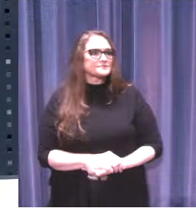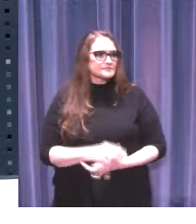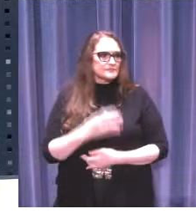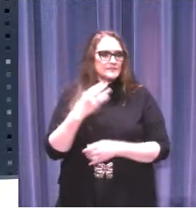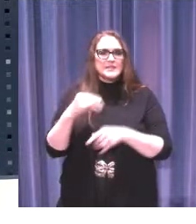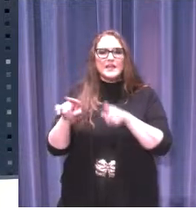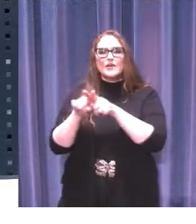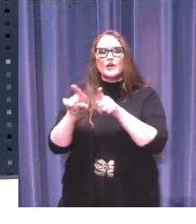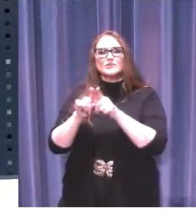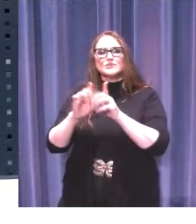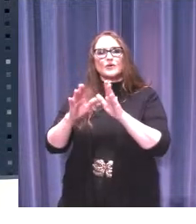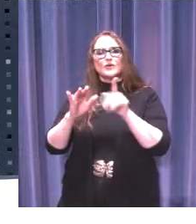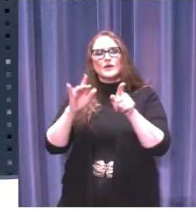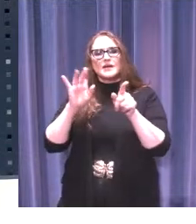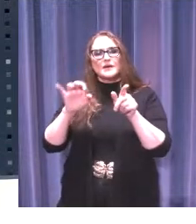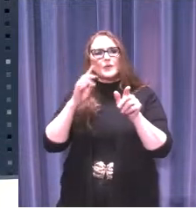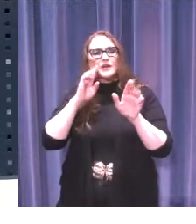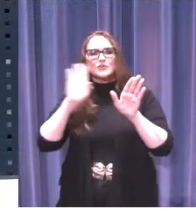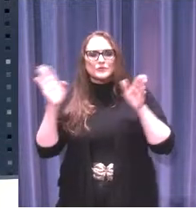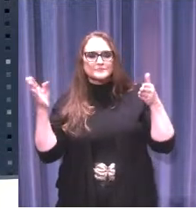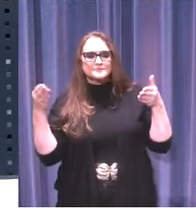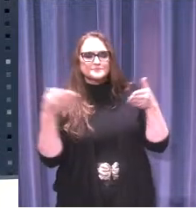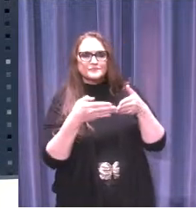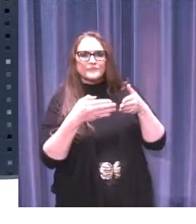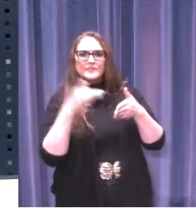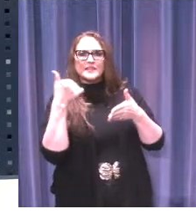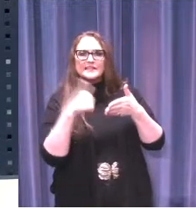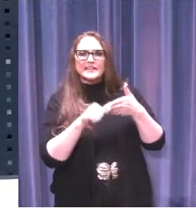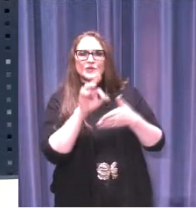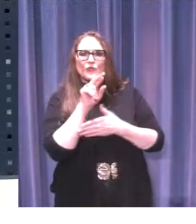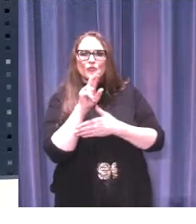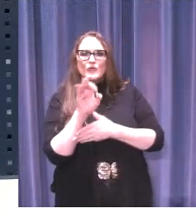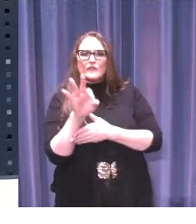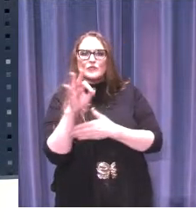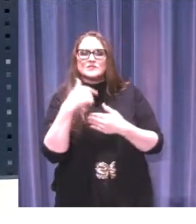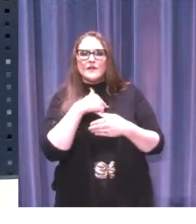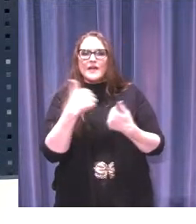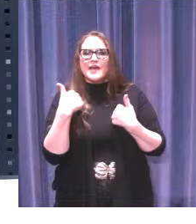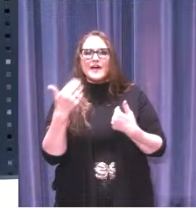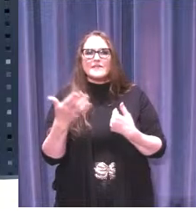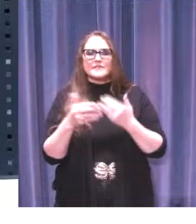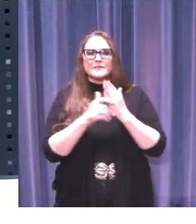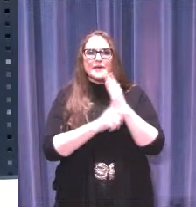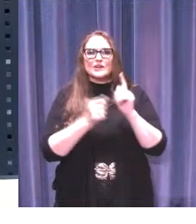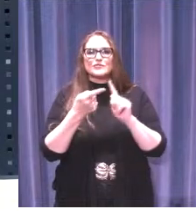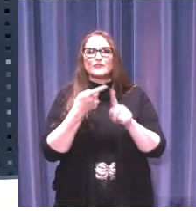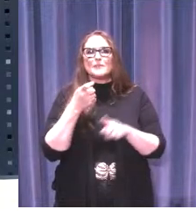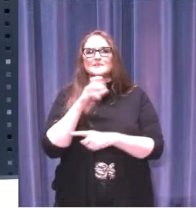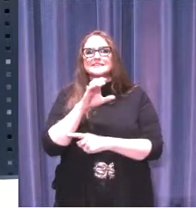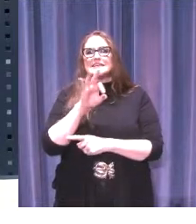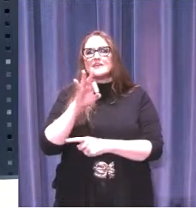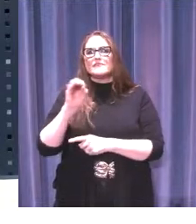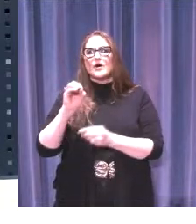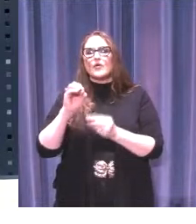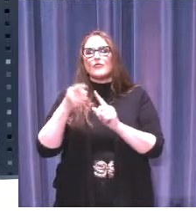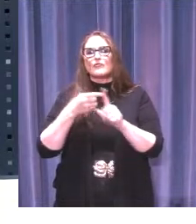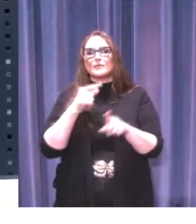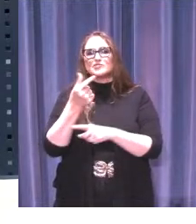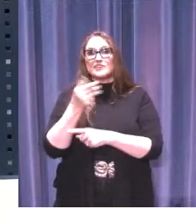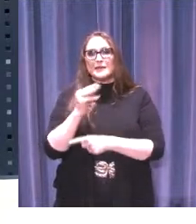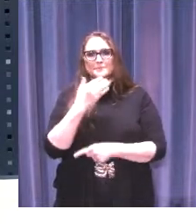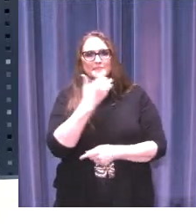draw your attention to the letter of reference that is in my package from the CFO at GM.